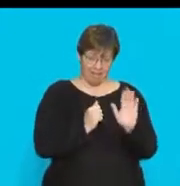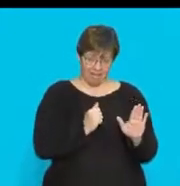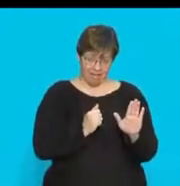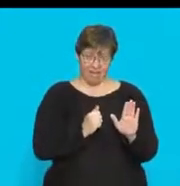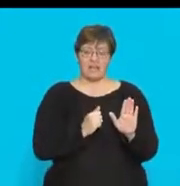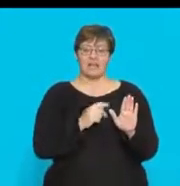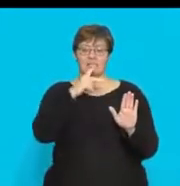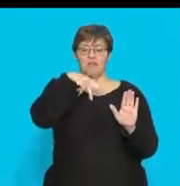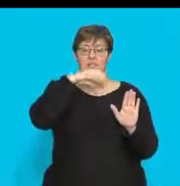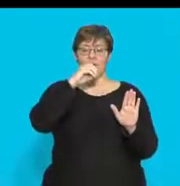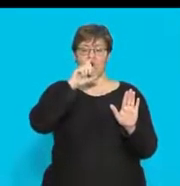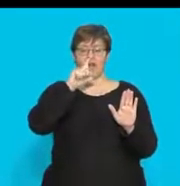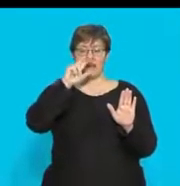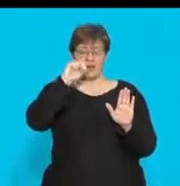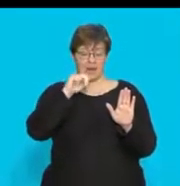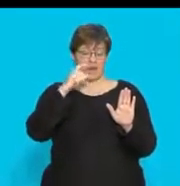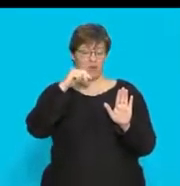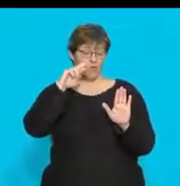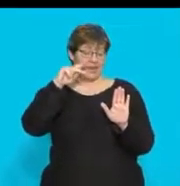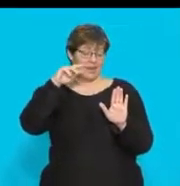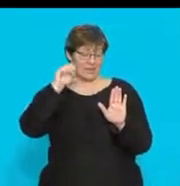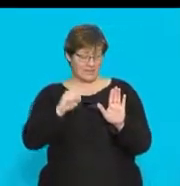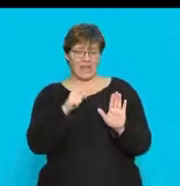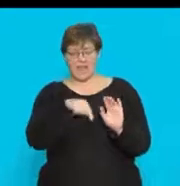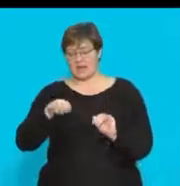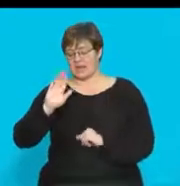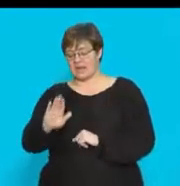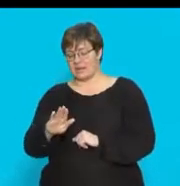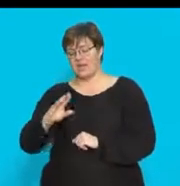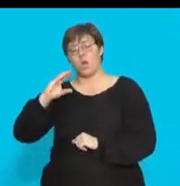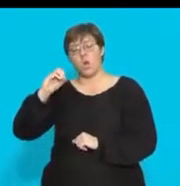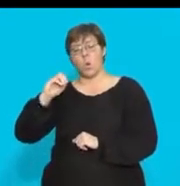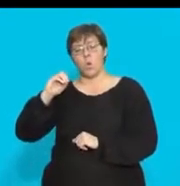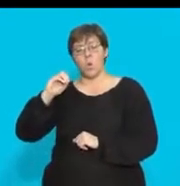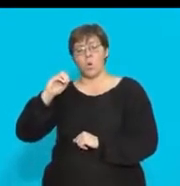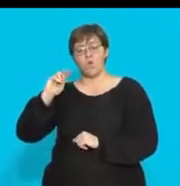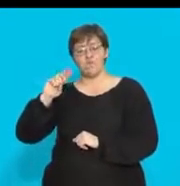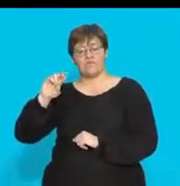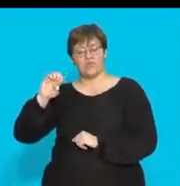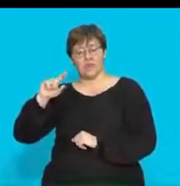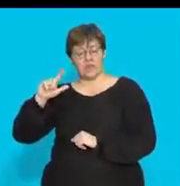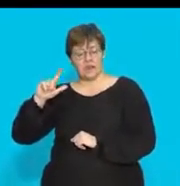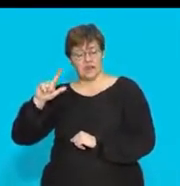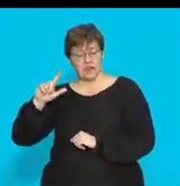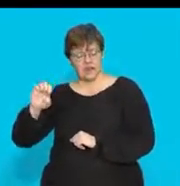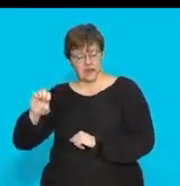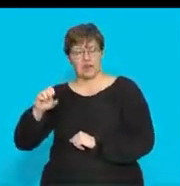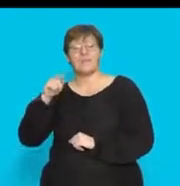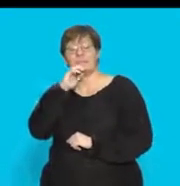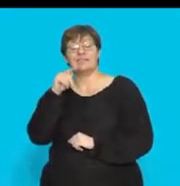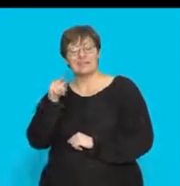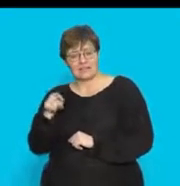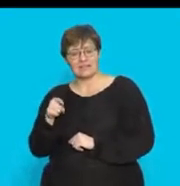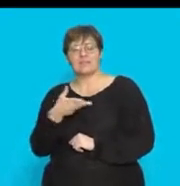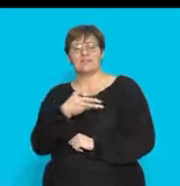pollen grain. And we're going to have an ovule, which is the female egg. Right, be very